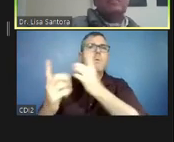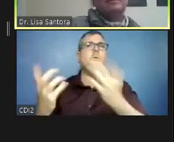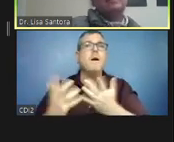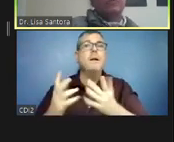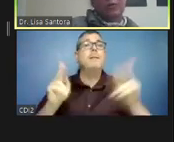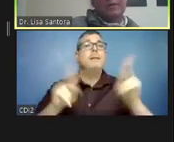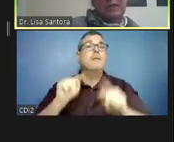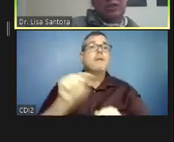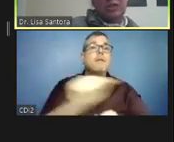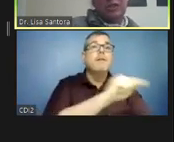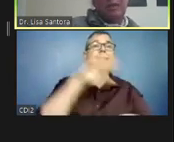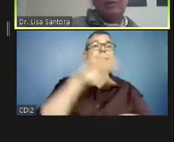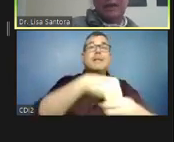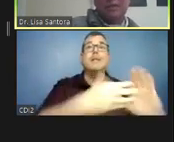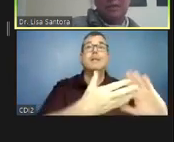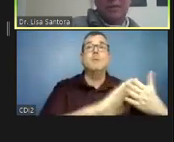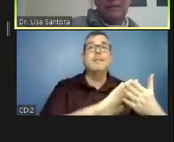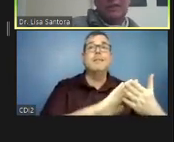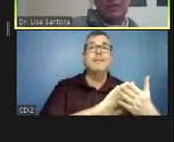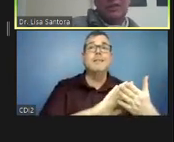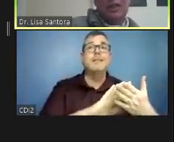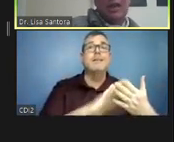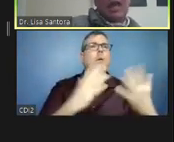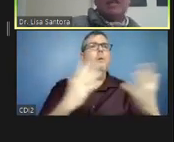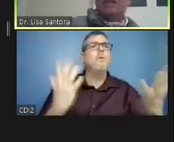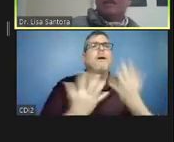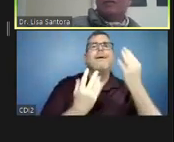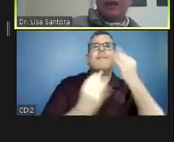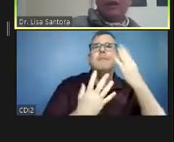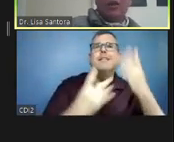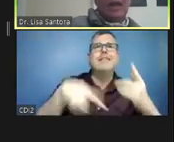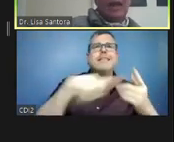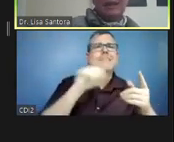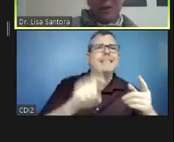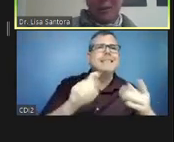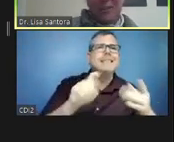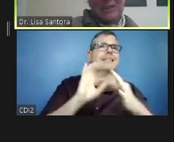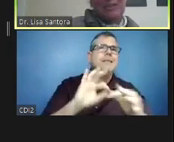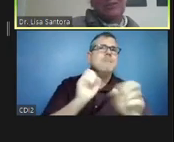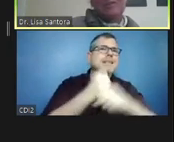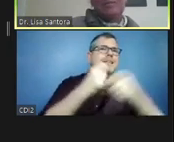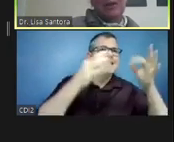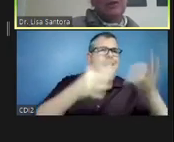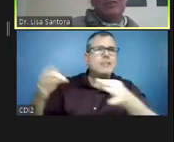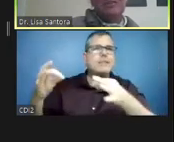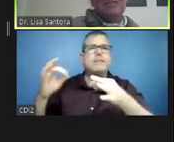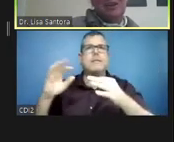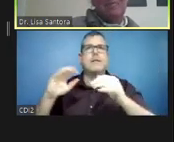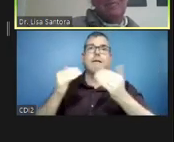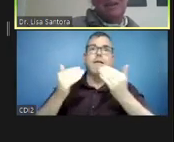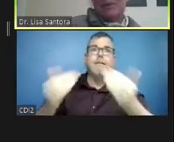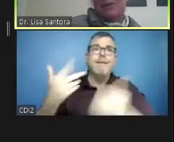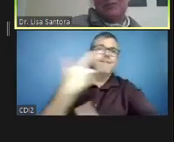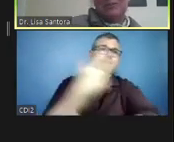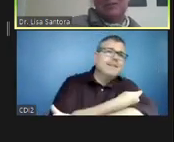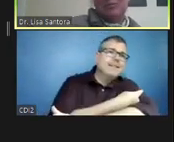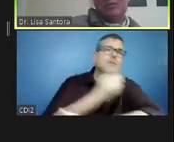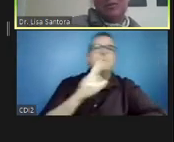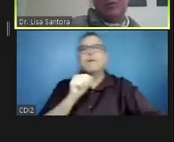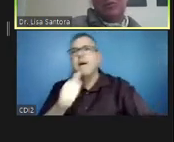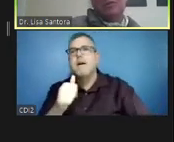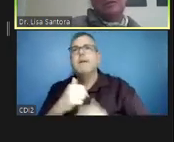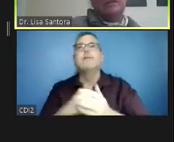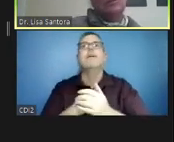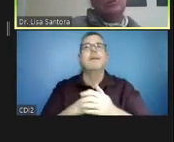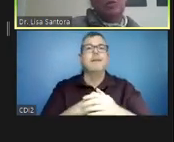to make an informed decision about getting the vaccination, and identifying any barriers. And there's barriers, many barriers.